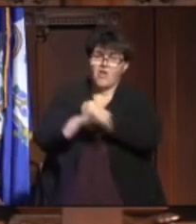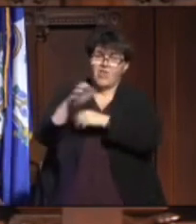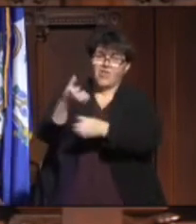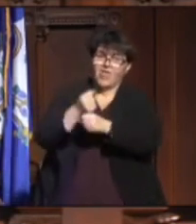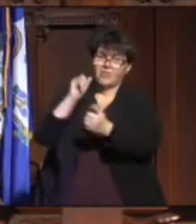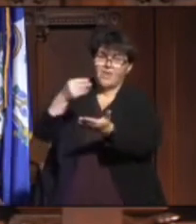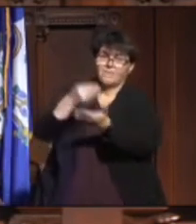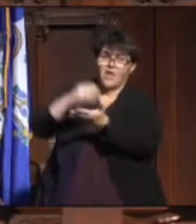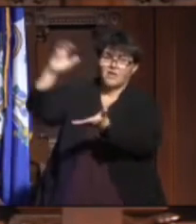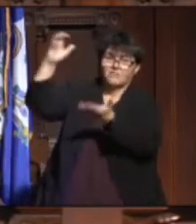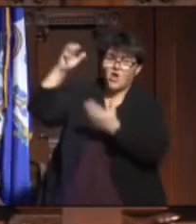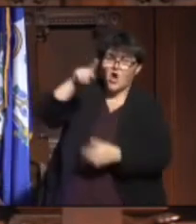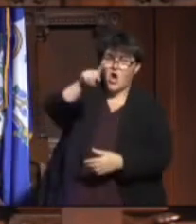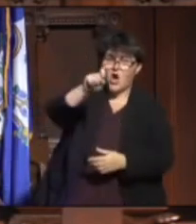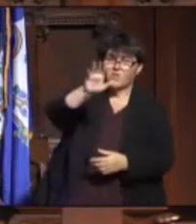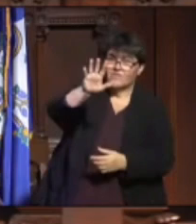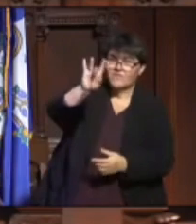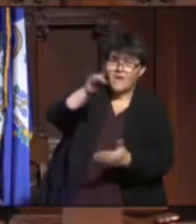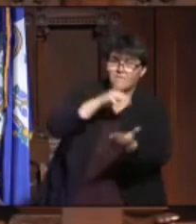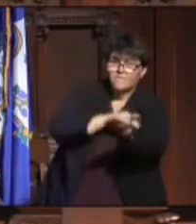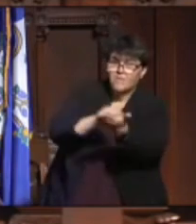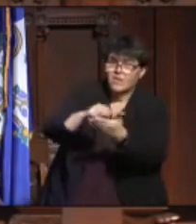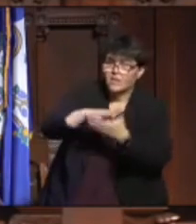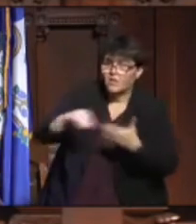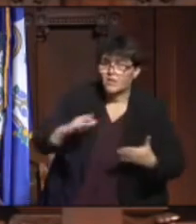there, right, Anthony? We're not going to stop there.